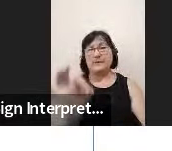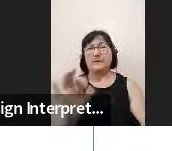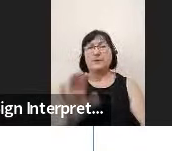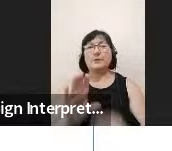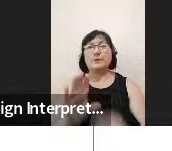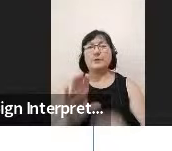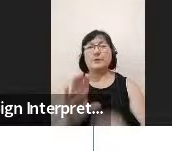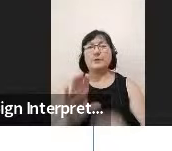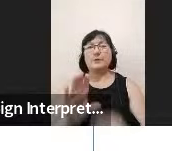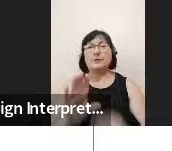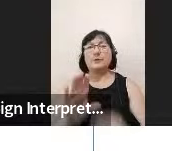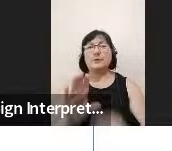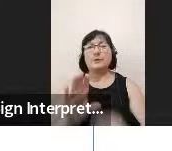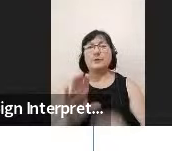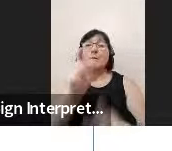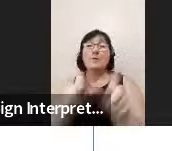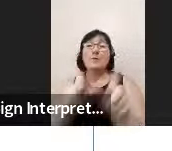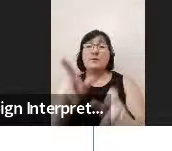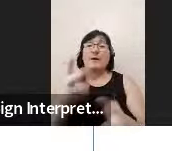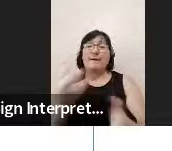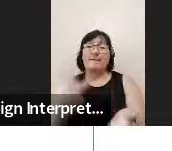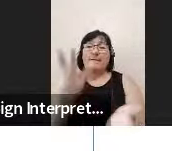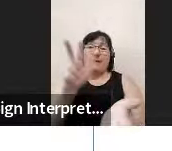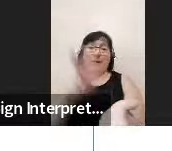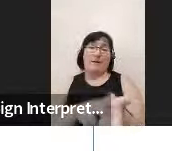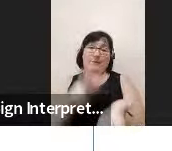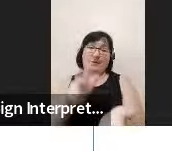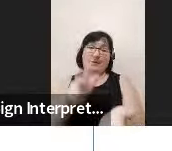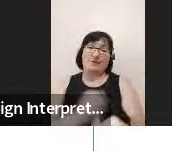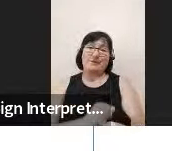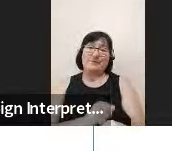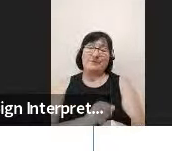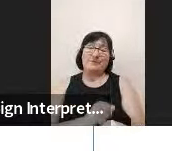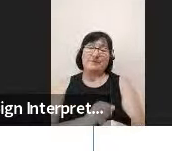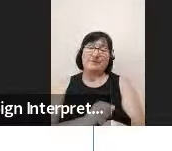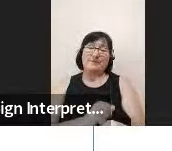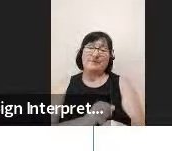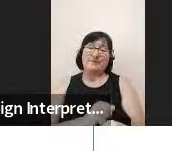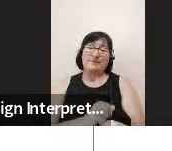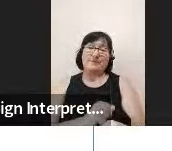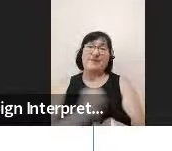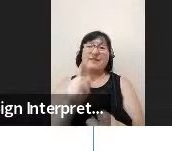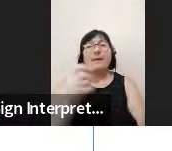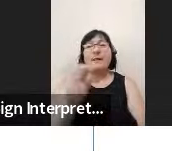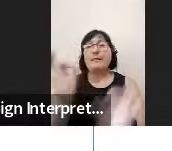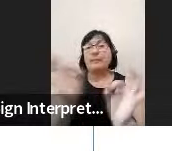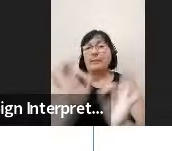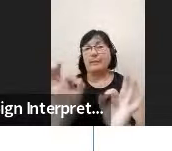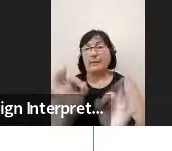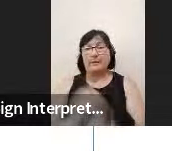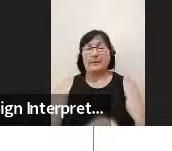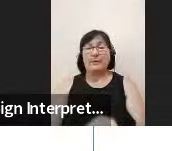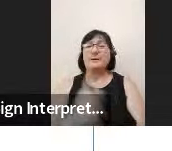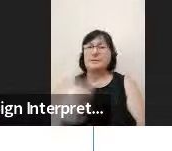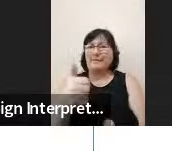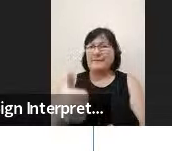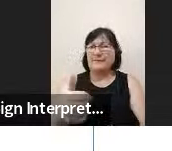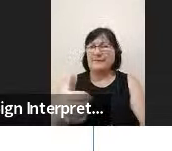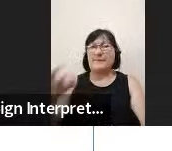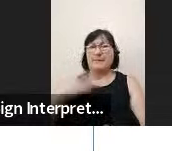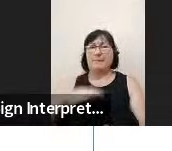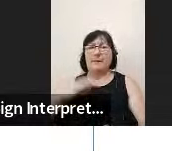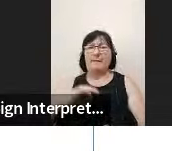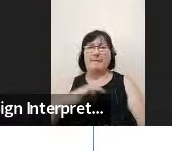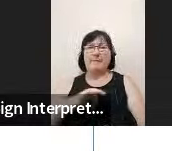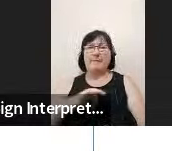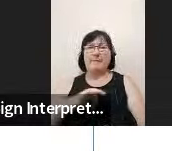And you can imagine that is next to nothing. So it is such a great benefit because it makes your goods arrive quicker at the